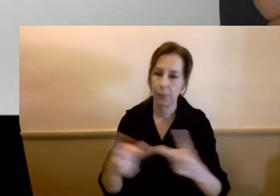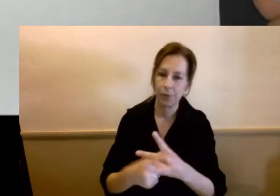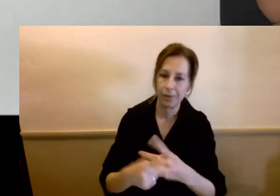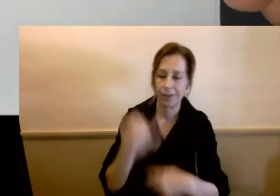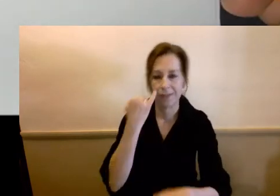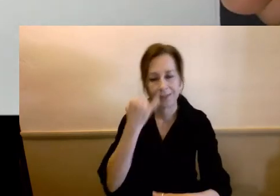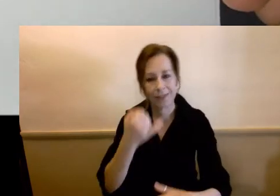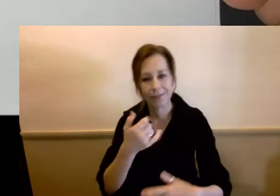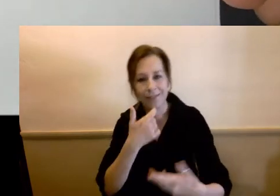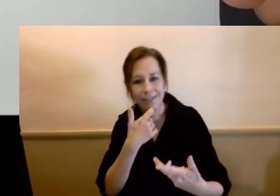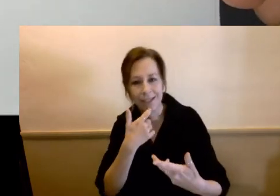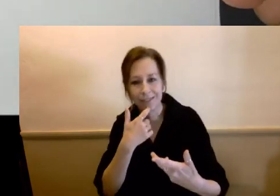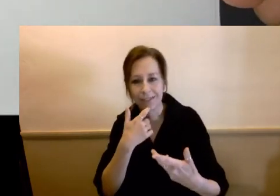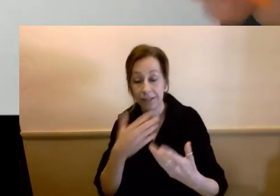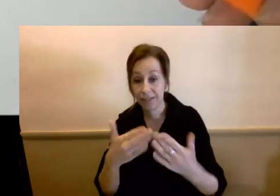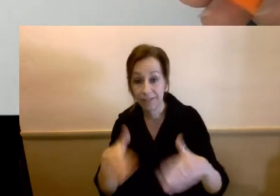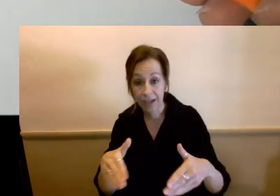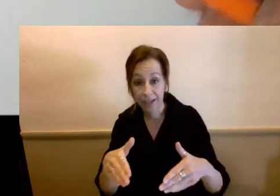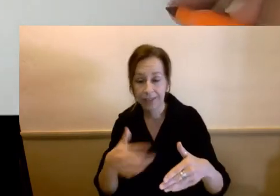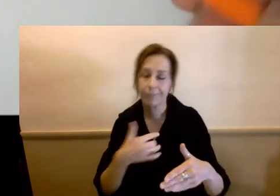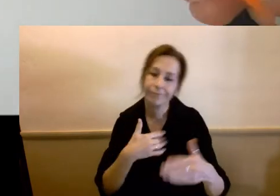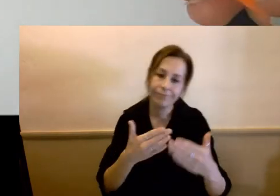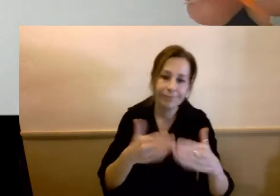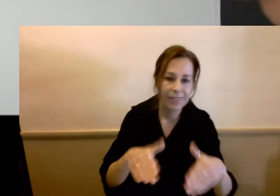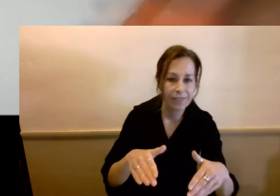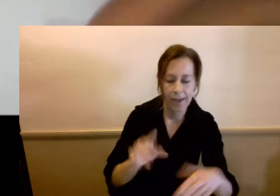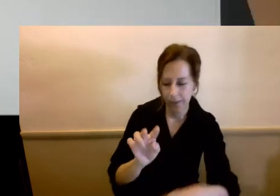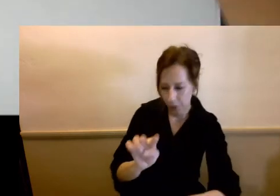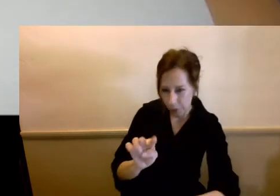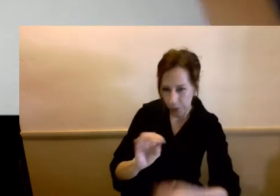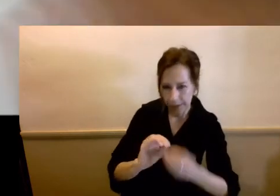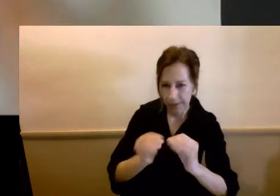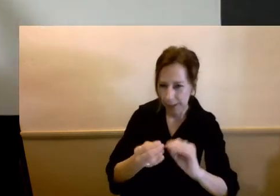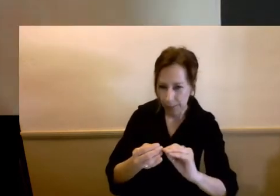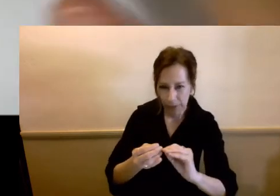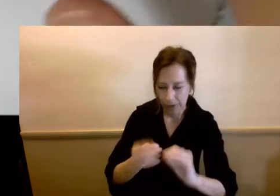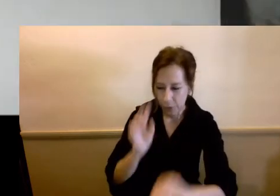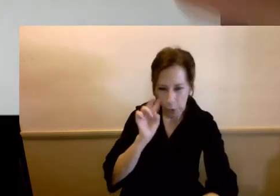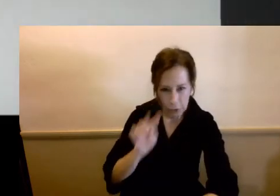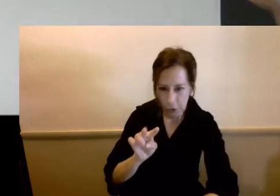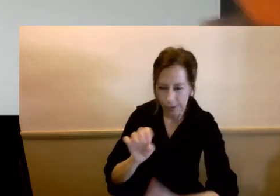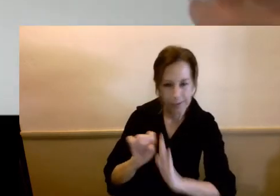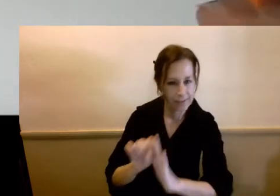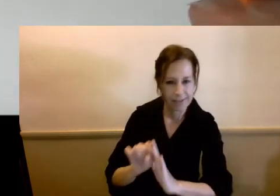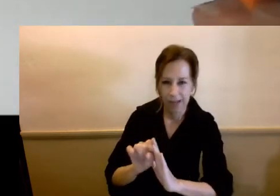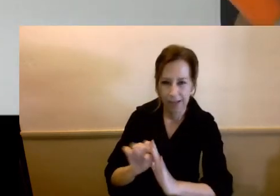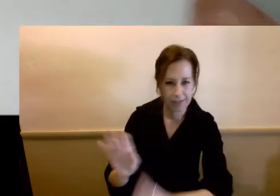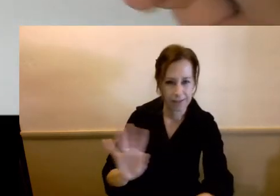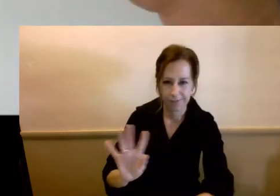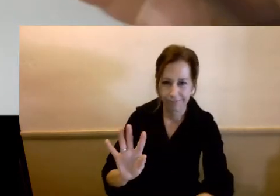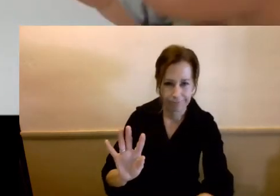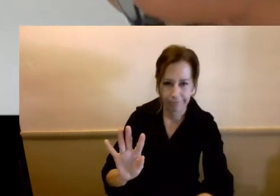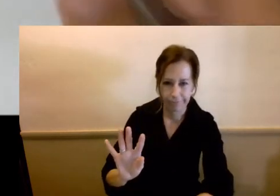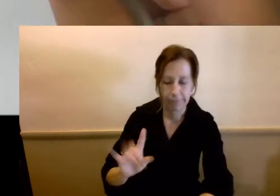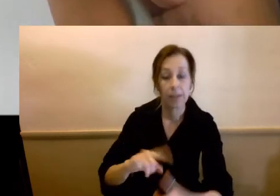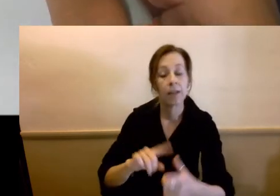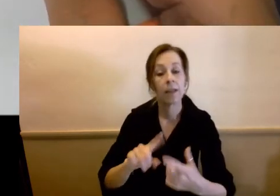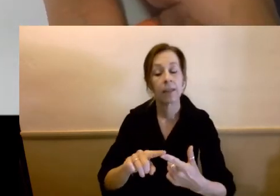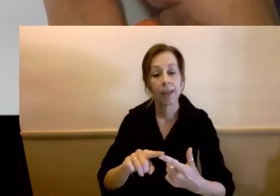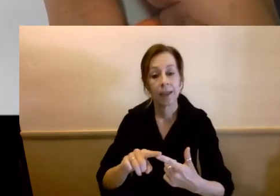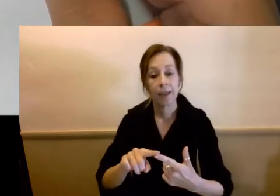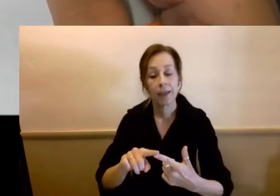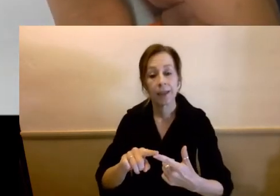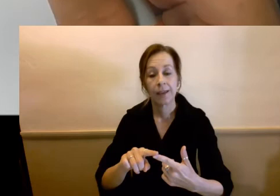multiply. If it's asking me to divide, I divide. I just look at the numbers. I do not look at the signs first.